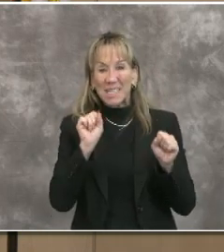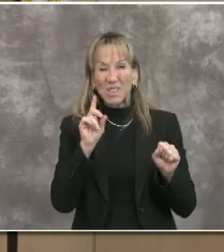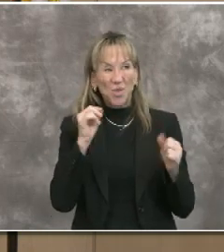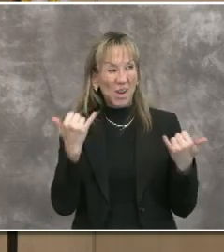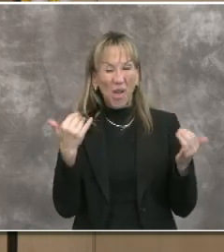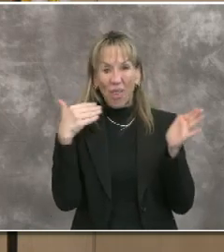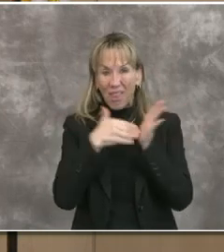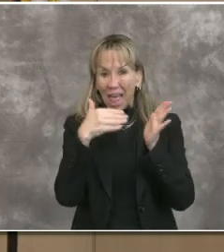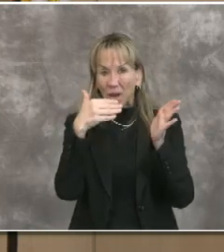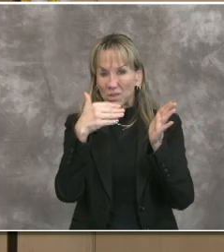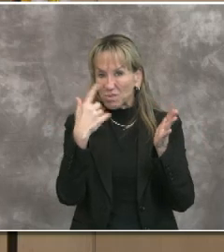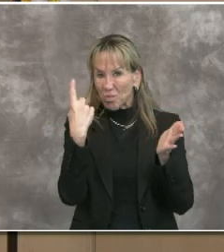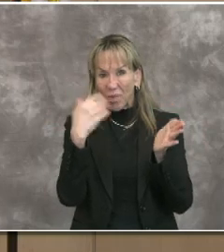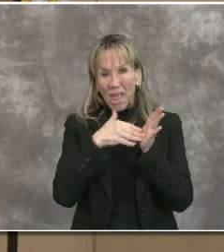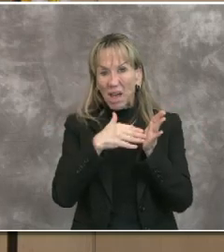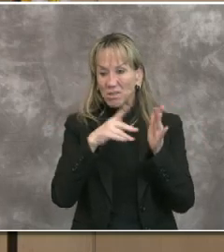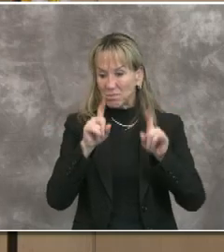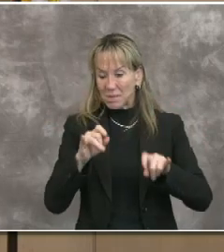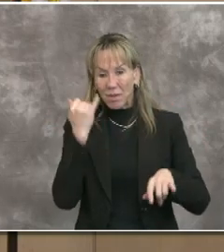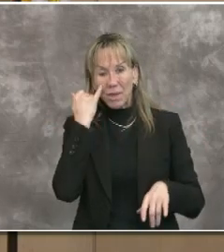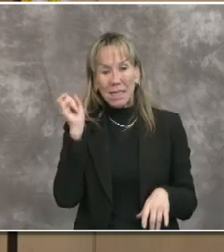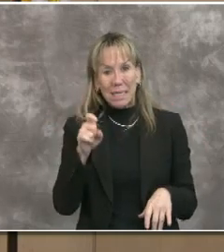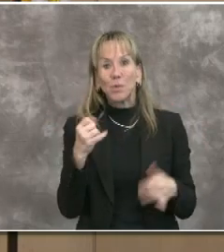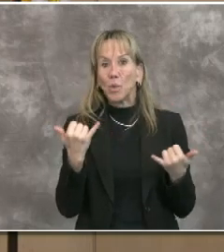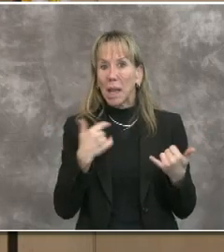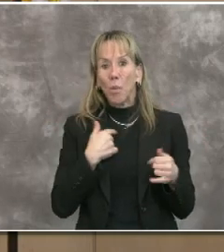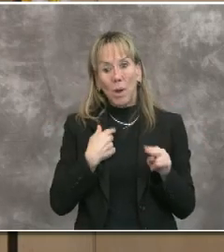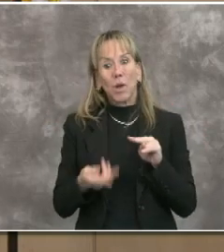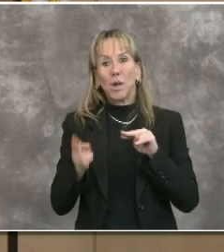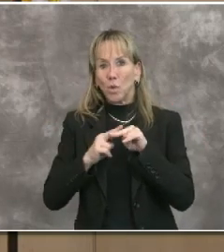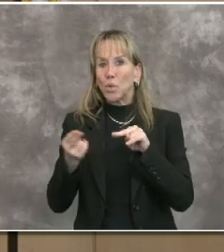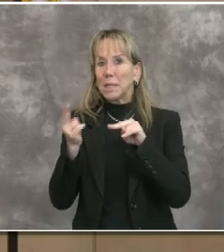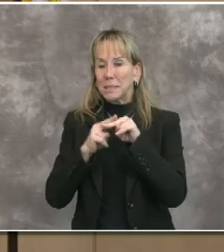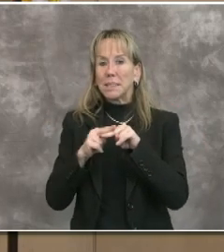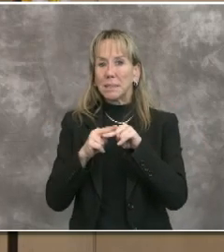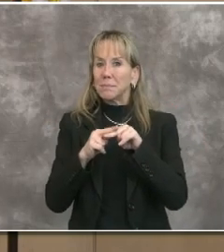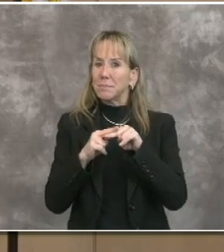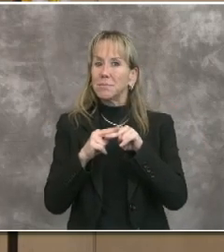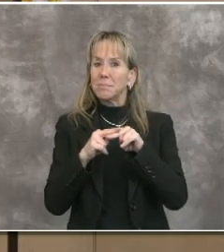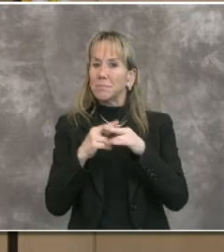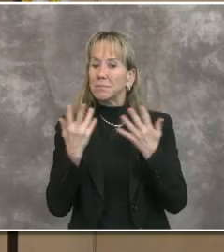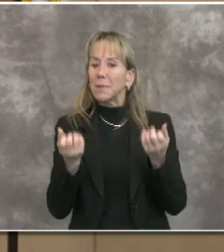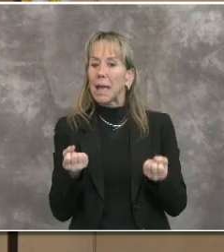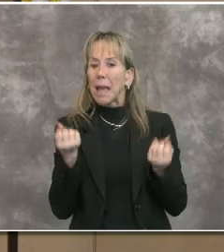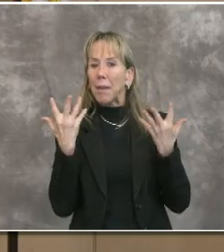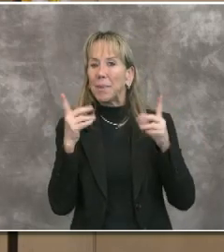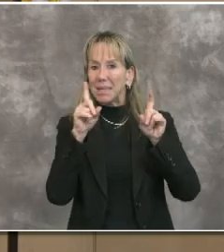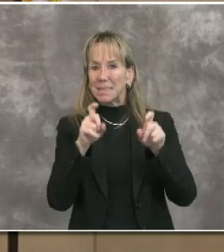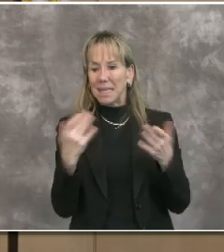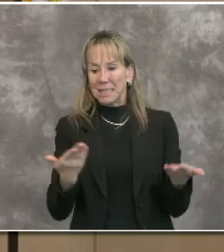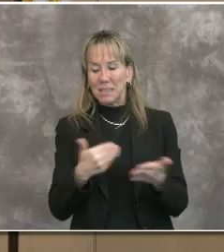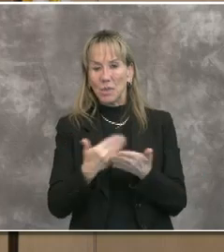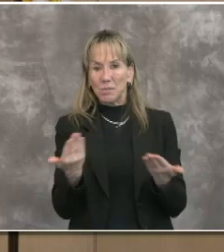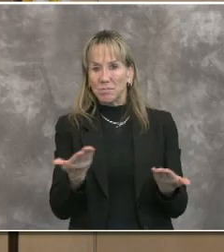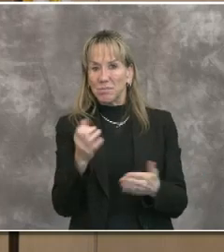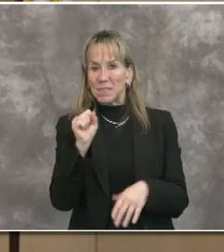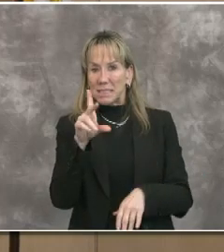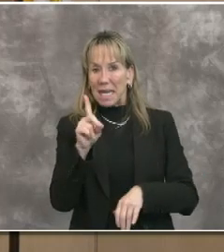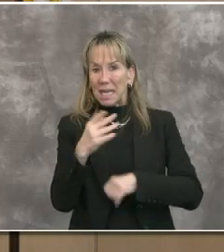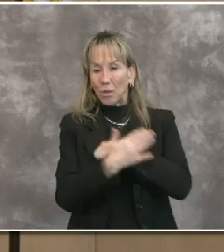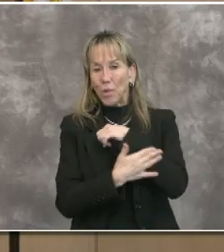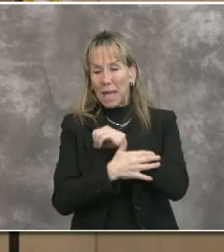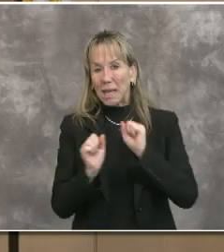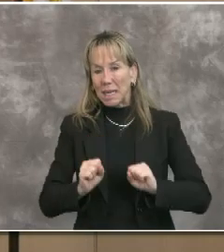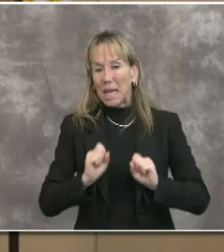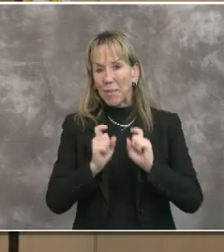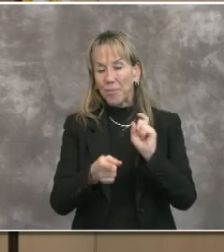1,000 if we need to. So we are increasing our capability within the county. We are also working with hospitals, and